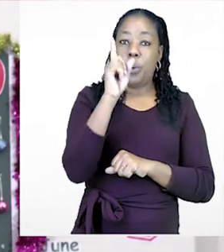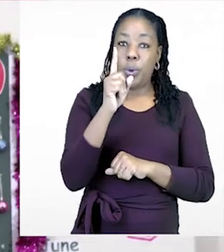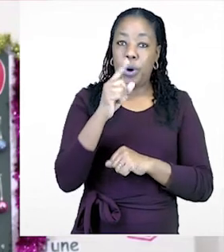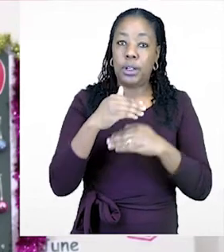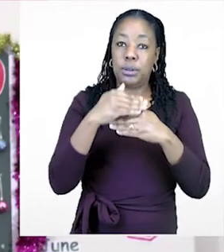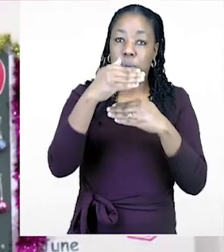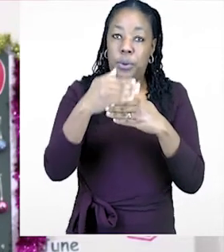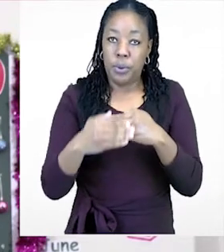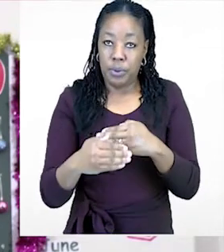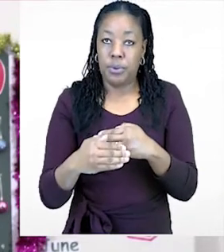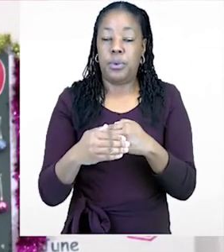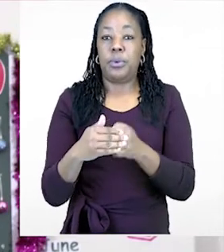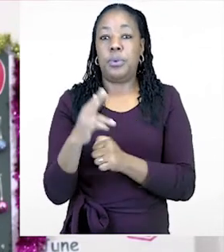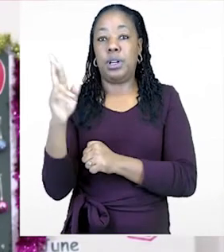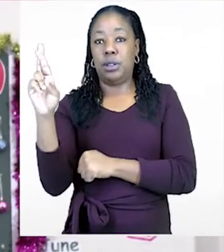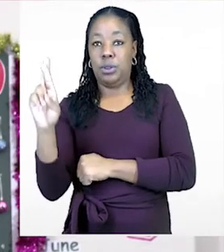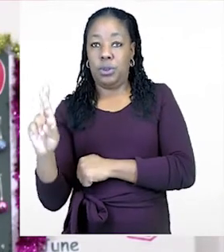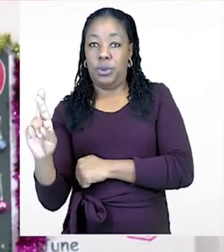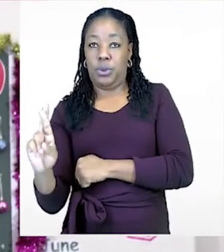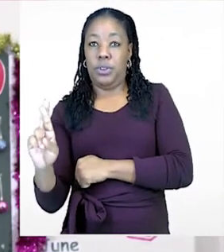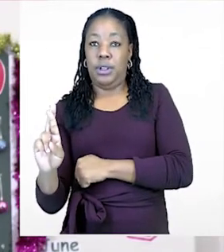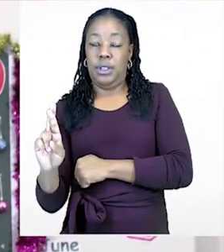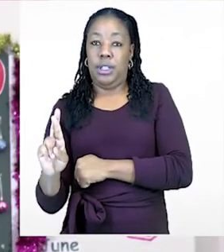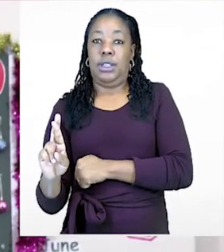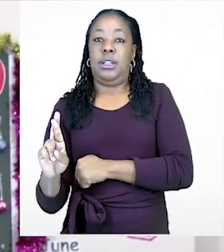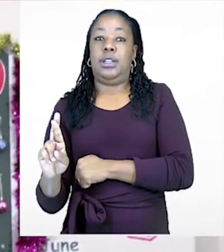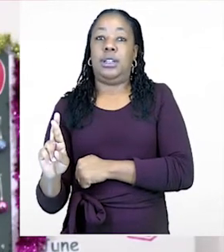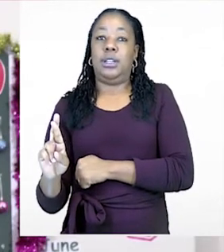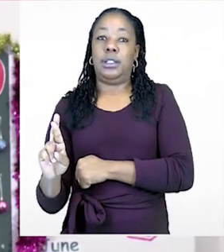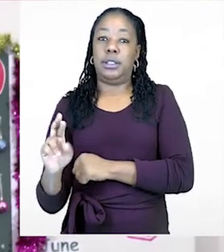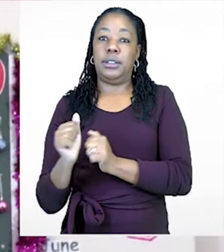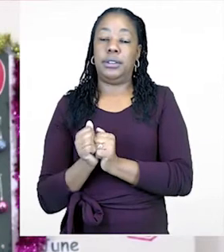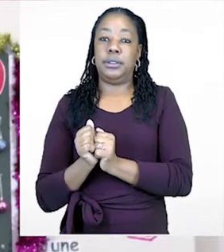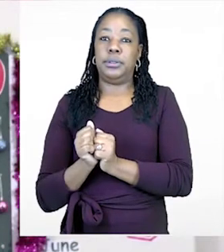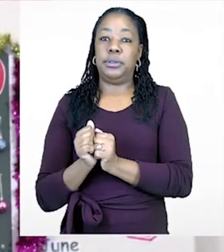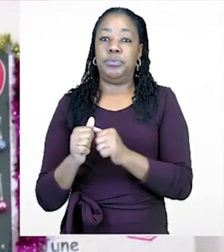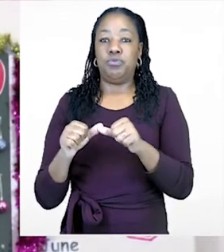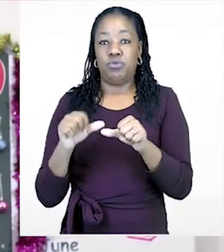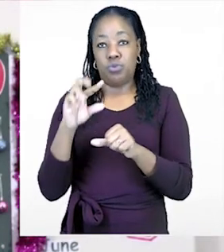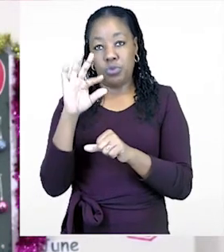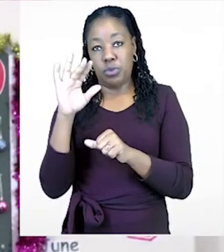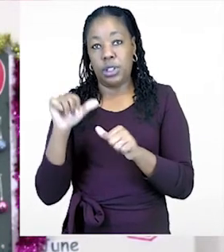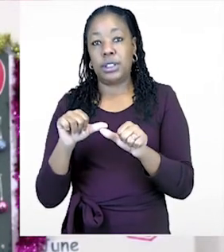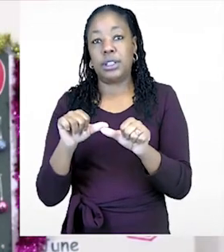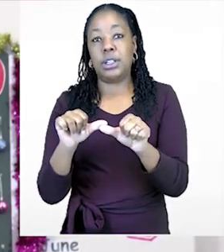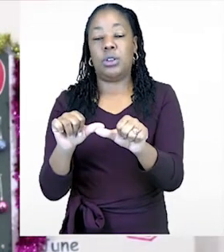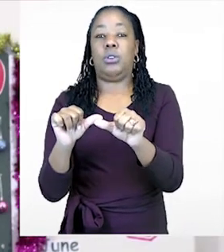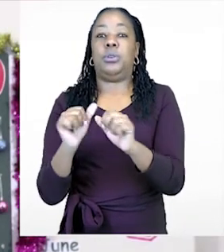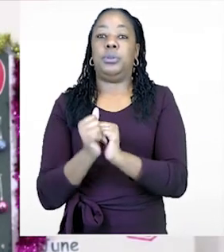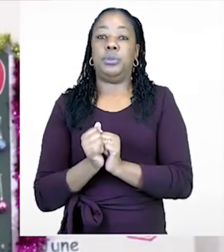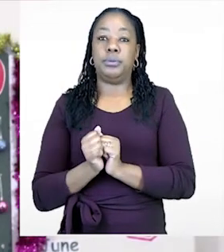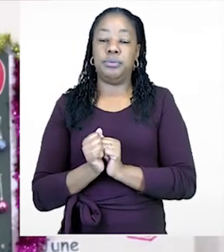going forward, which means that you are counting on and adding 1 more